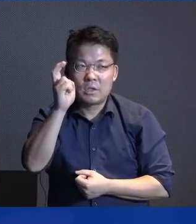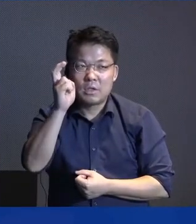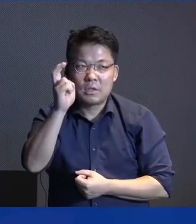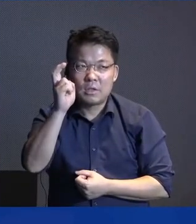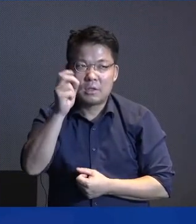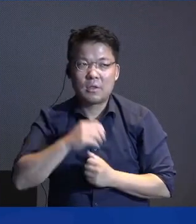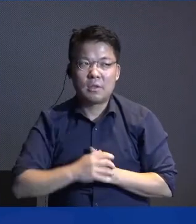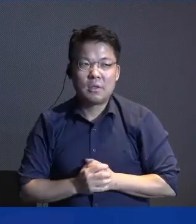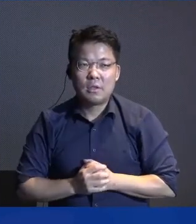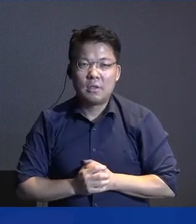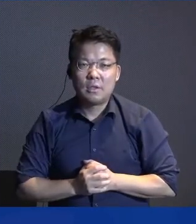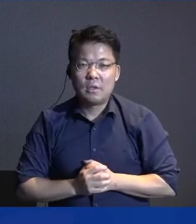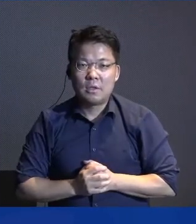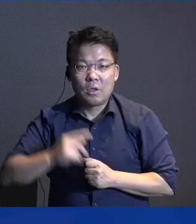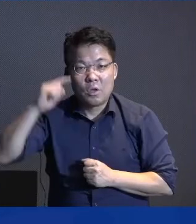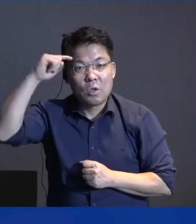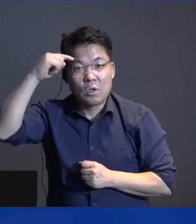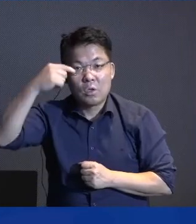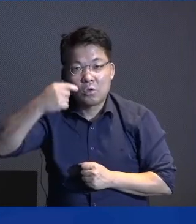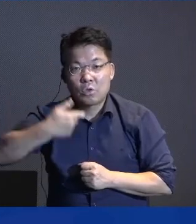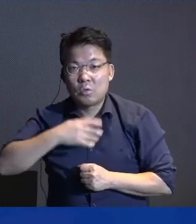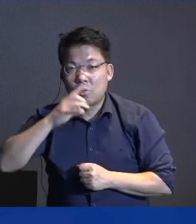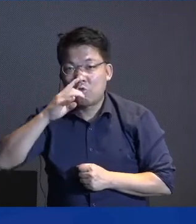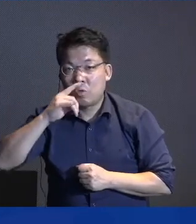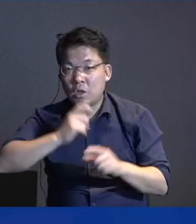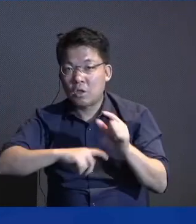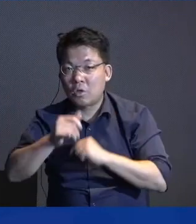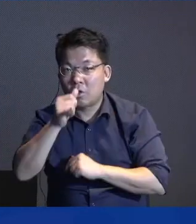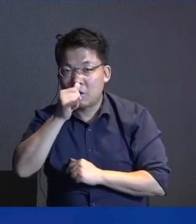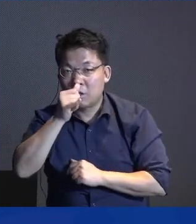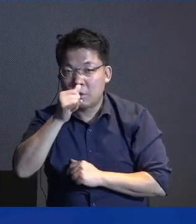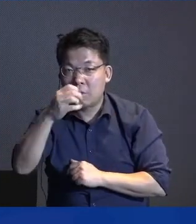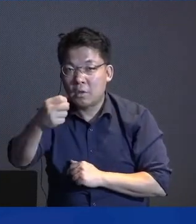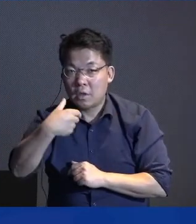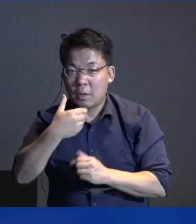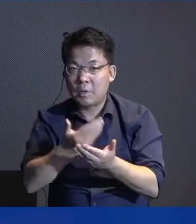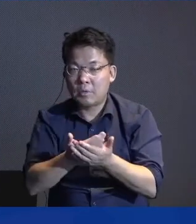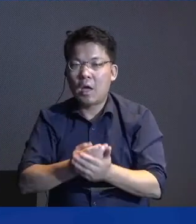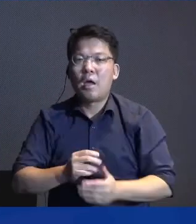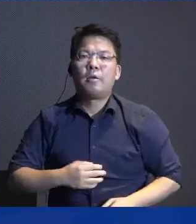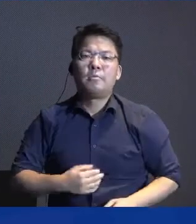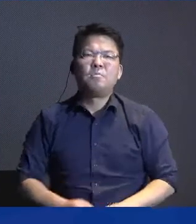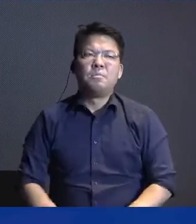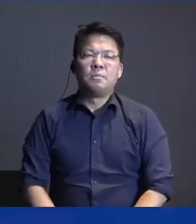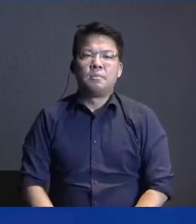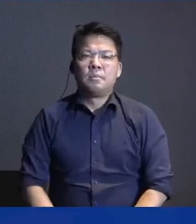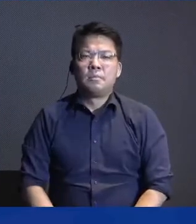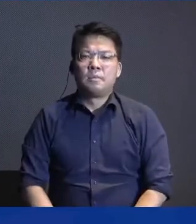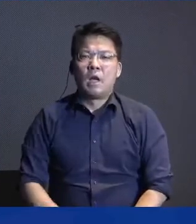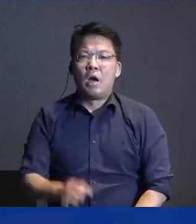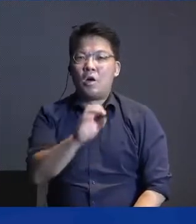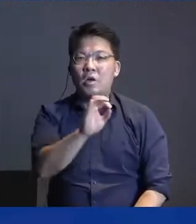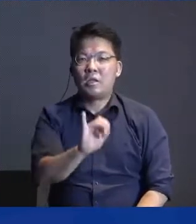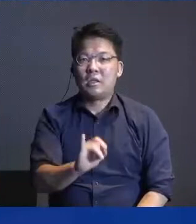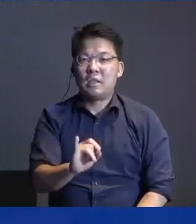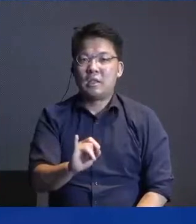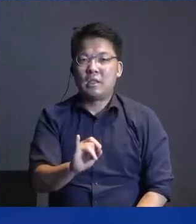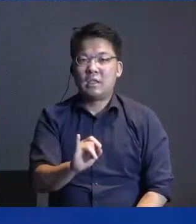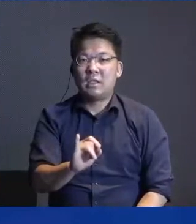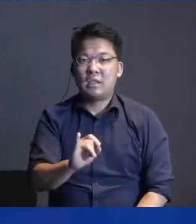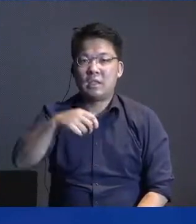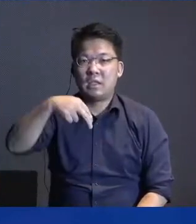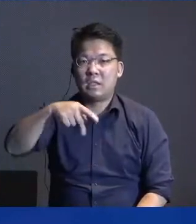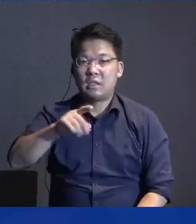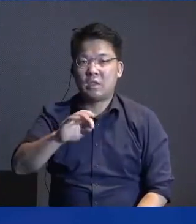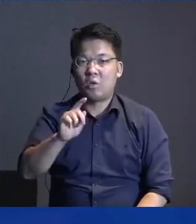your side, maybe. Yep. Yeah, thank you, Dr. Lee, for your answers. The answers